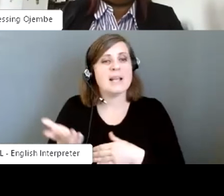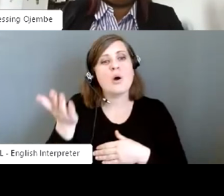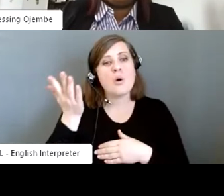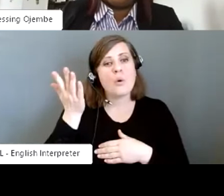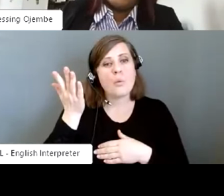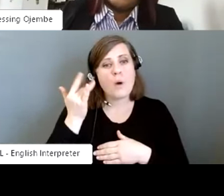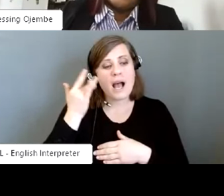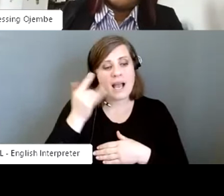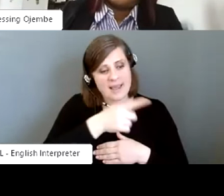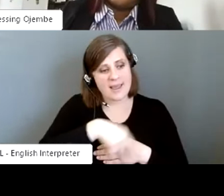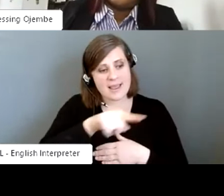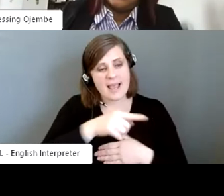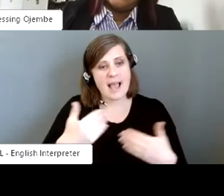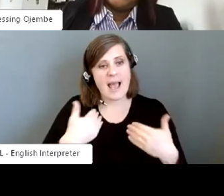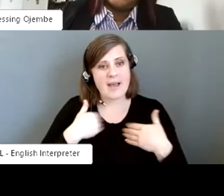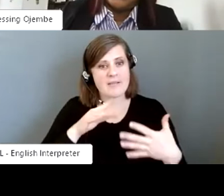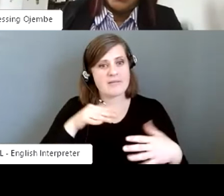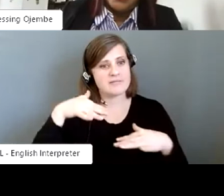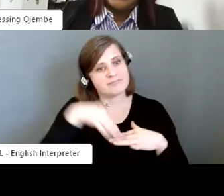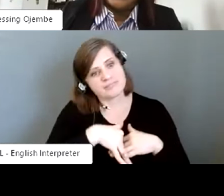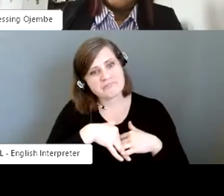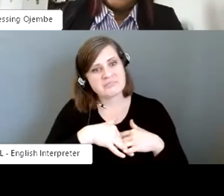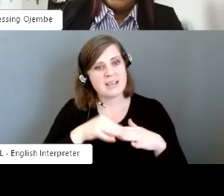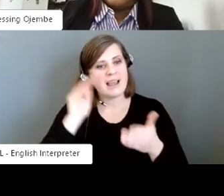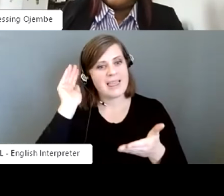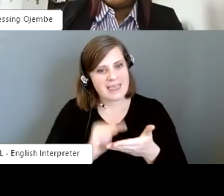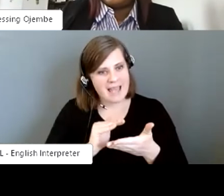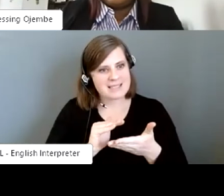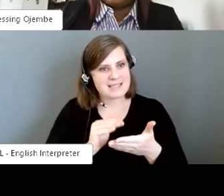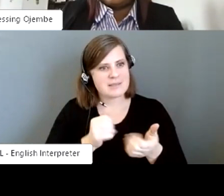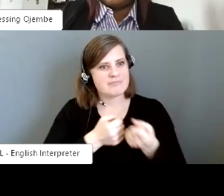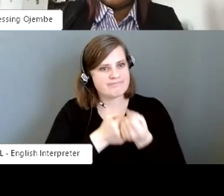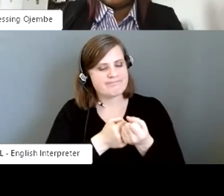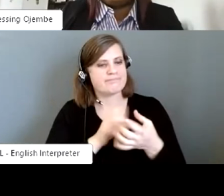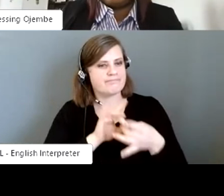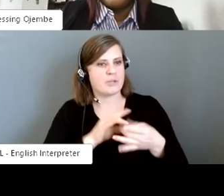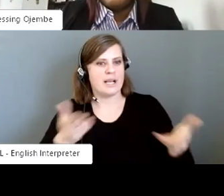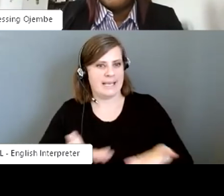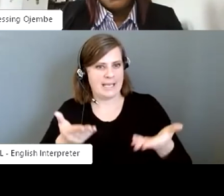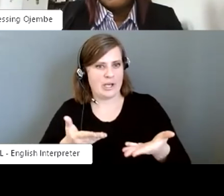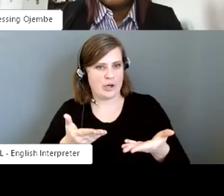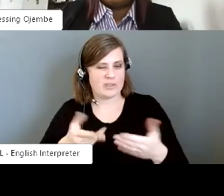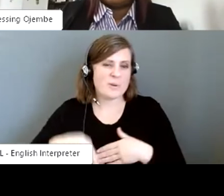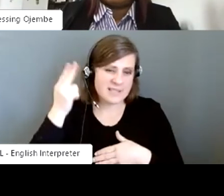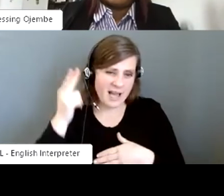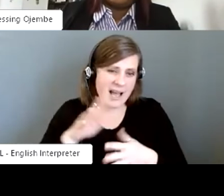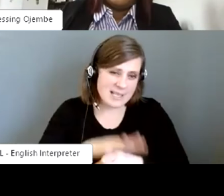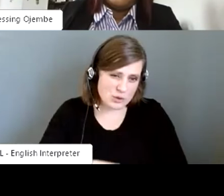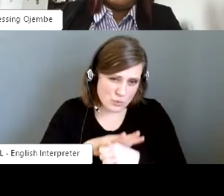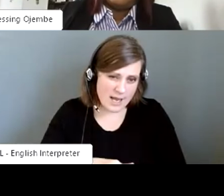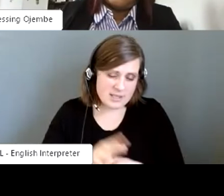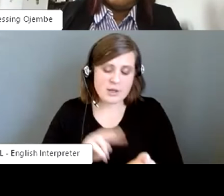most of them have fewer ties and integration in Canada and higher life stressors, which kind of results to